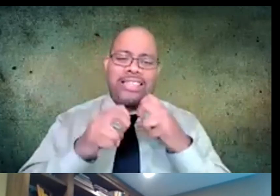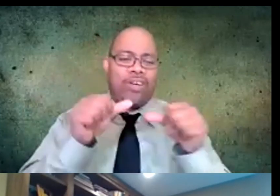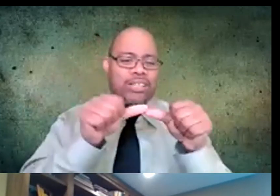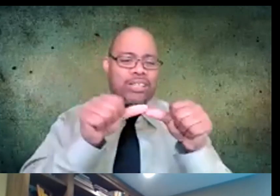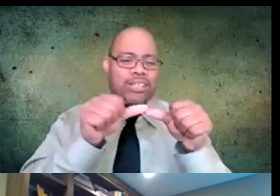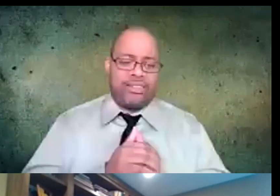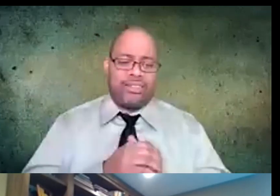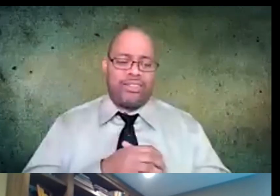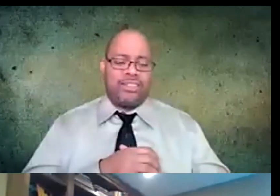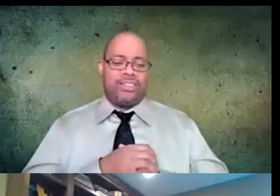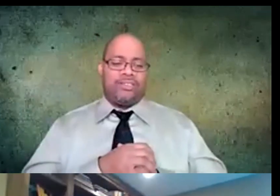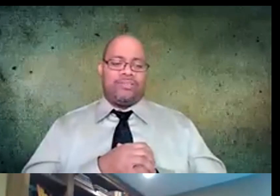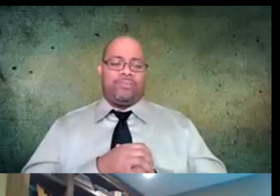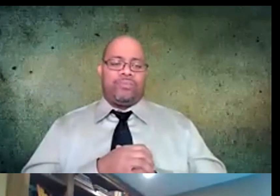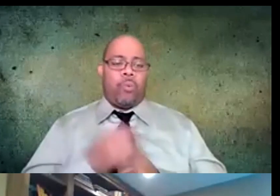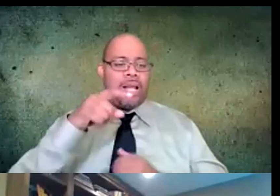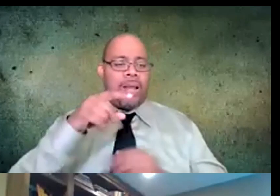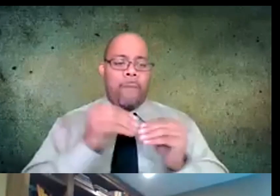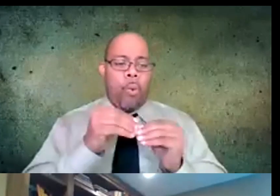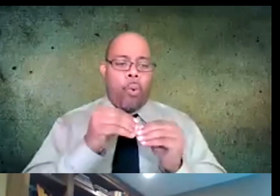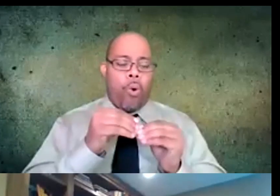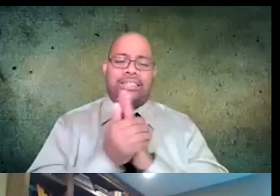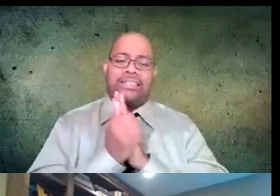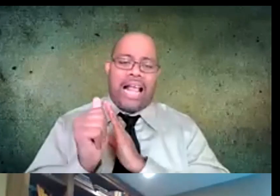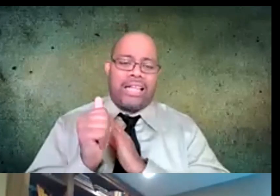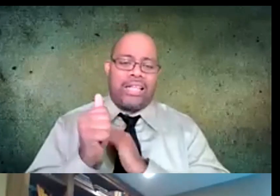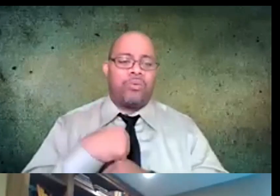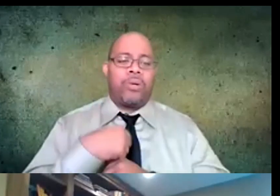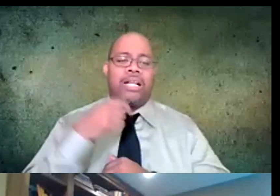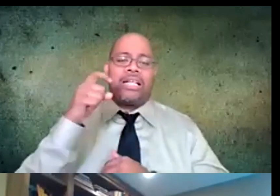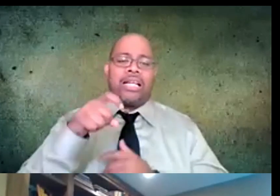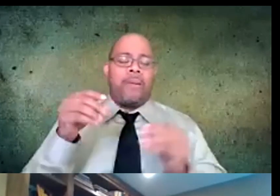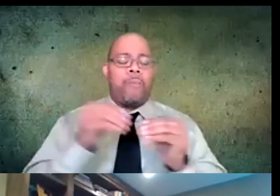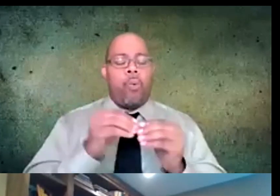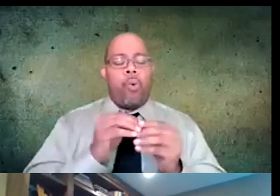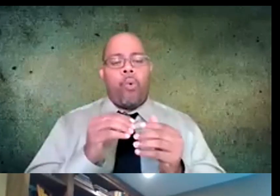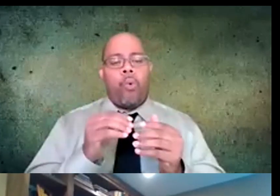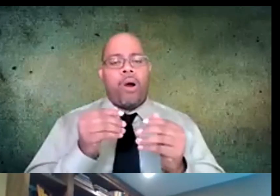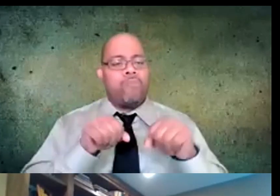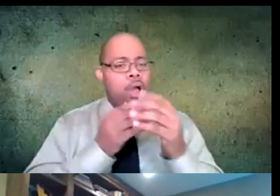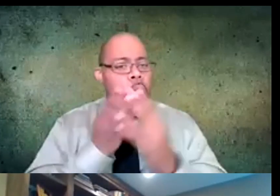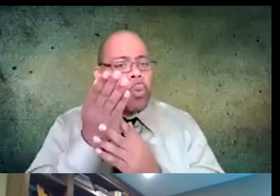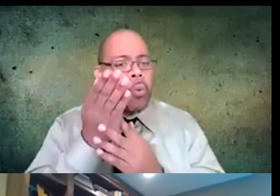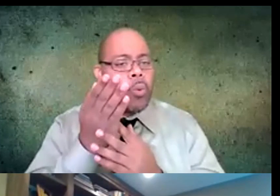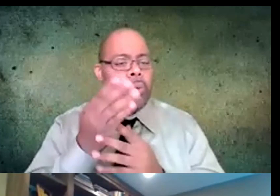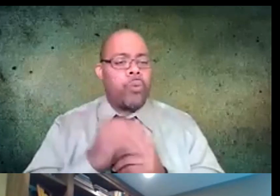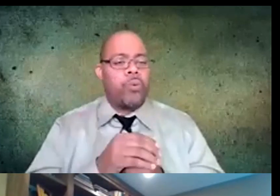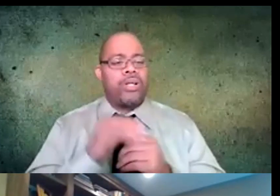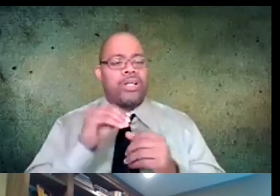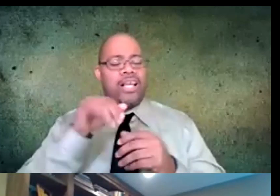space. We need more talents, and we need more breakthrough in